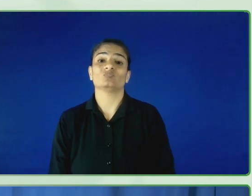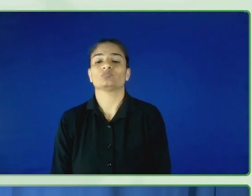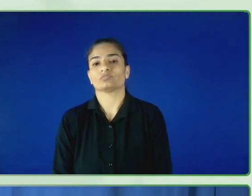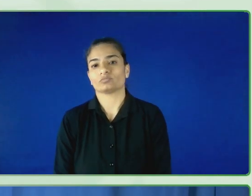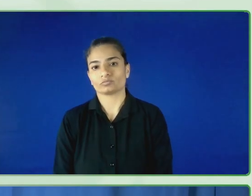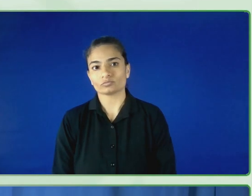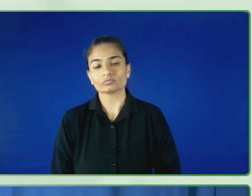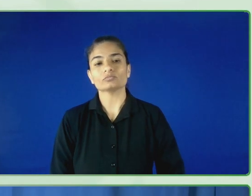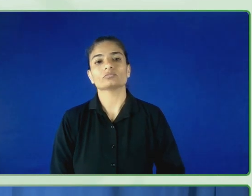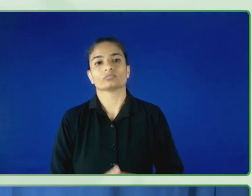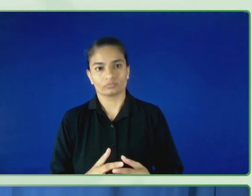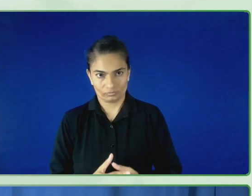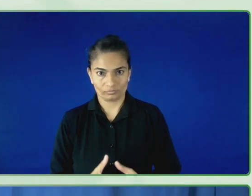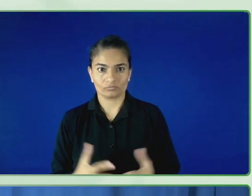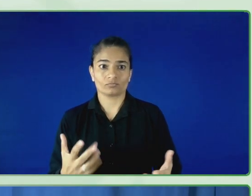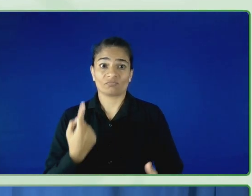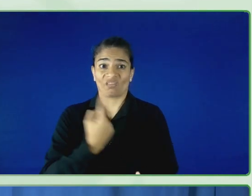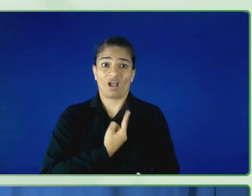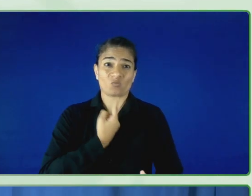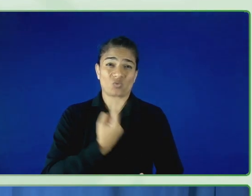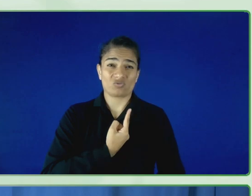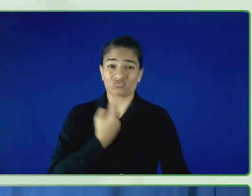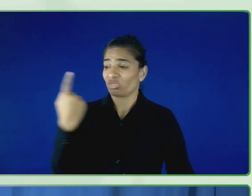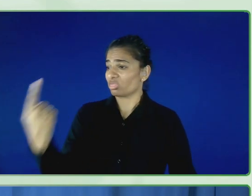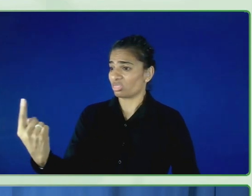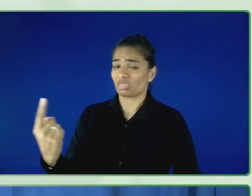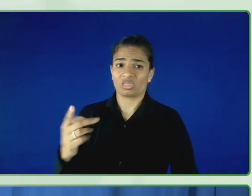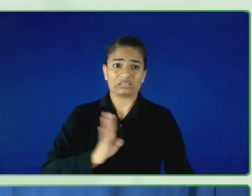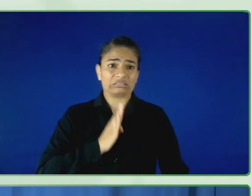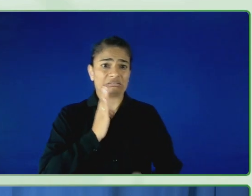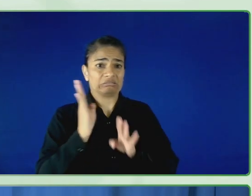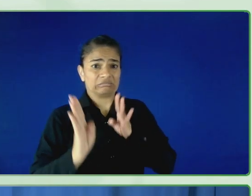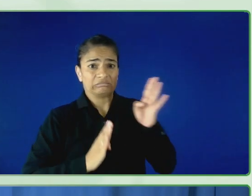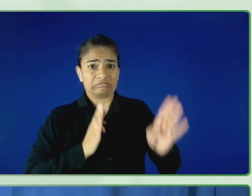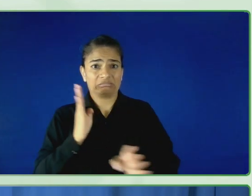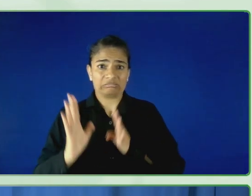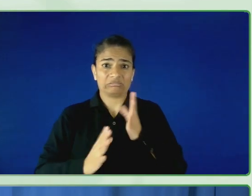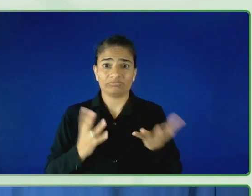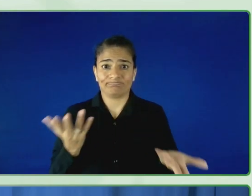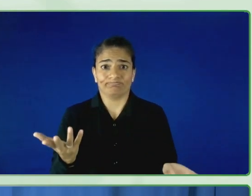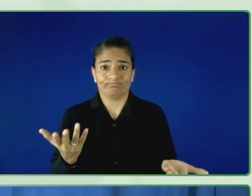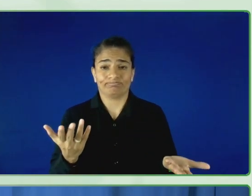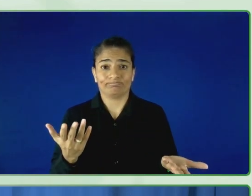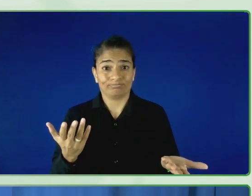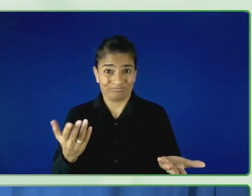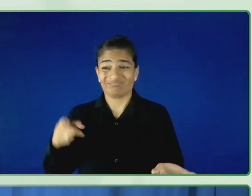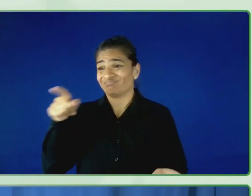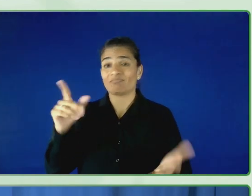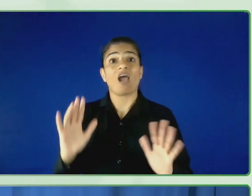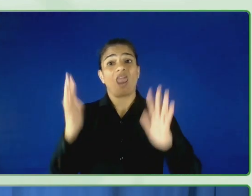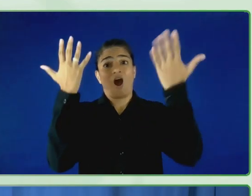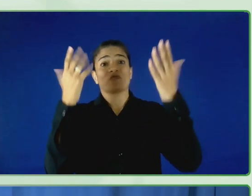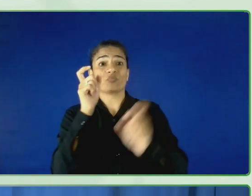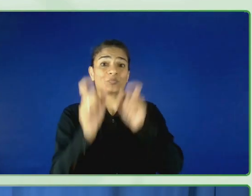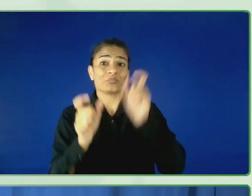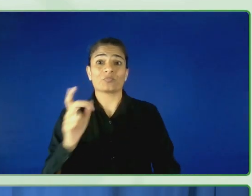Isolation and frustration, these are daily reality for millions of deaf people globally. I'm Paweł